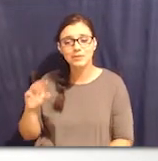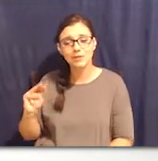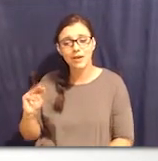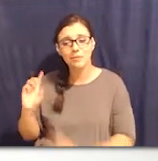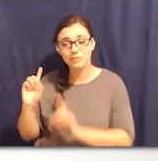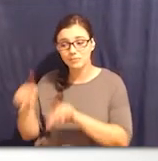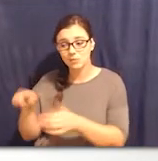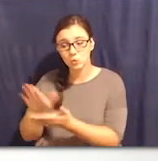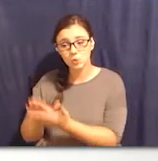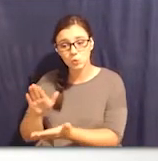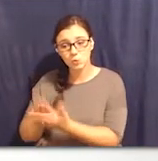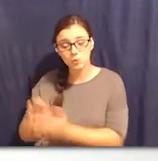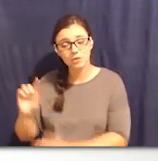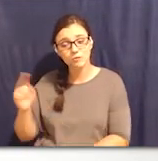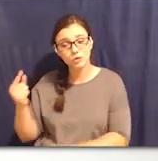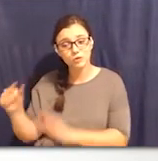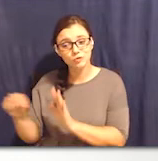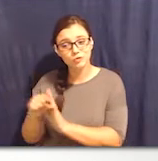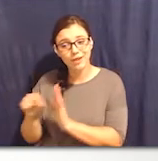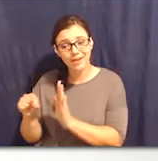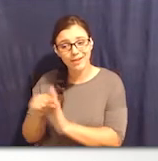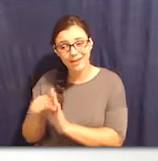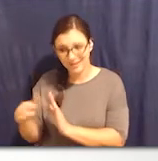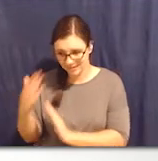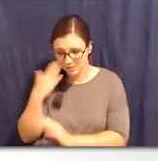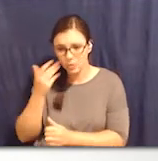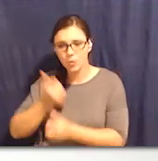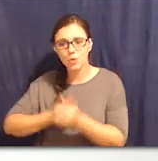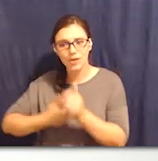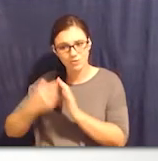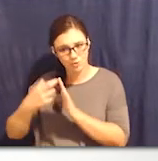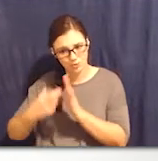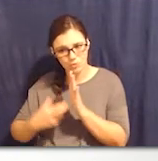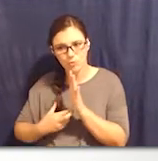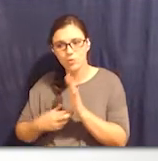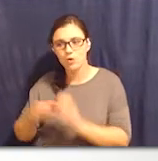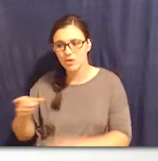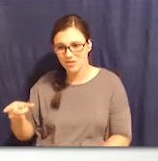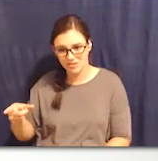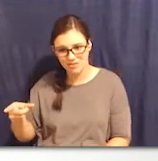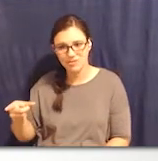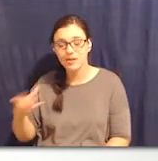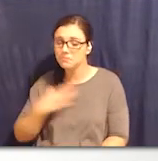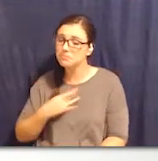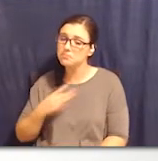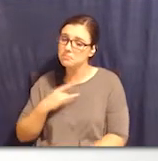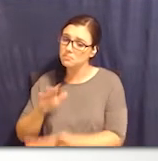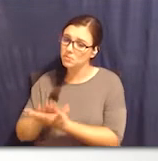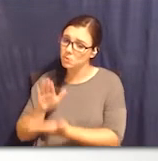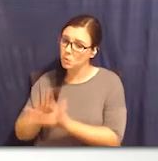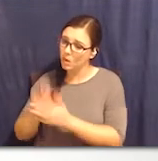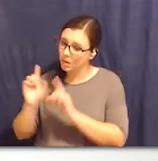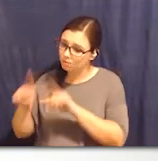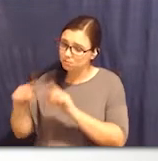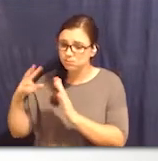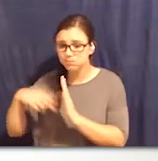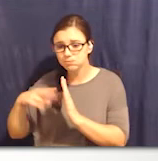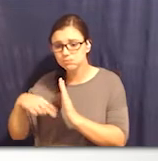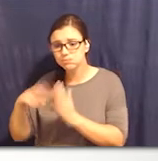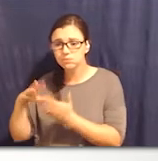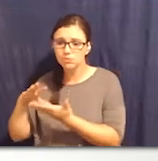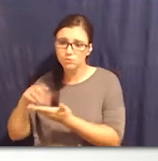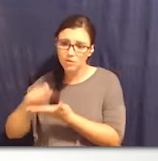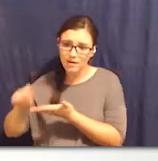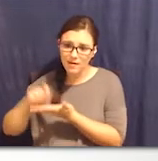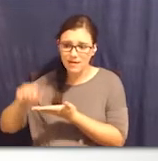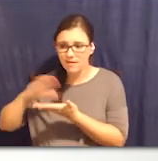Tom, who goes to school, he's in first grade, and he knows every rule. Tom likes